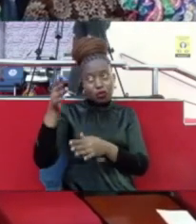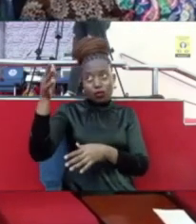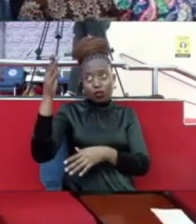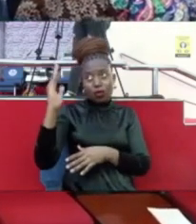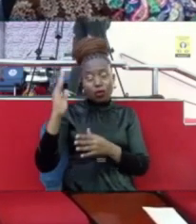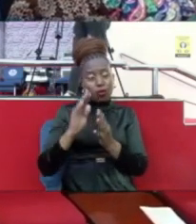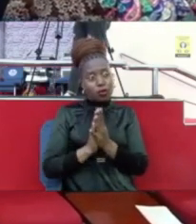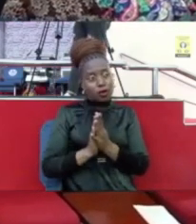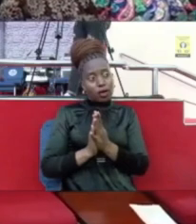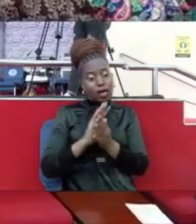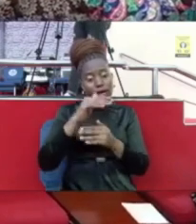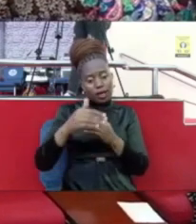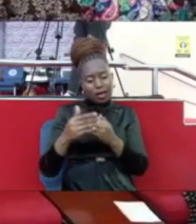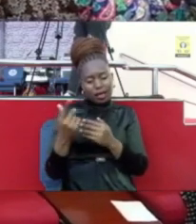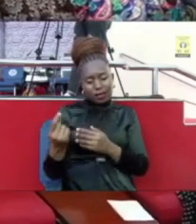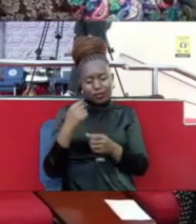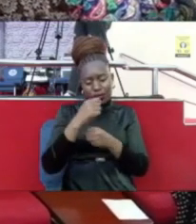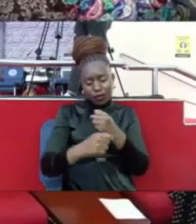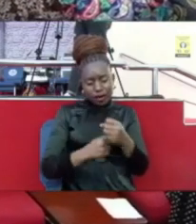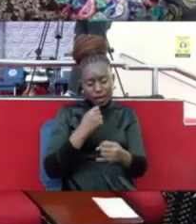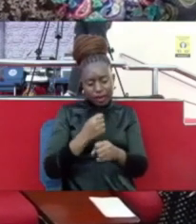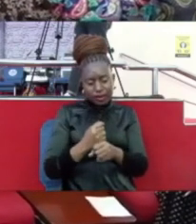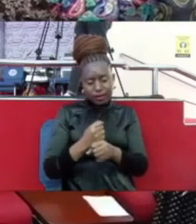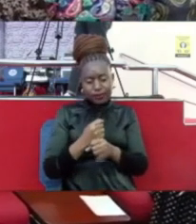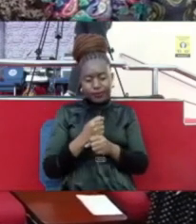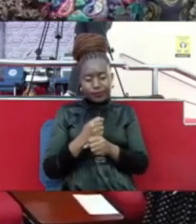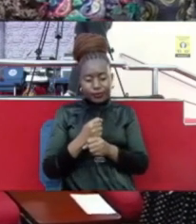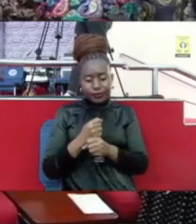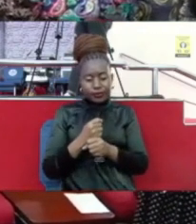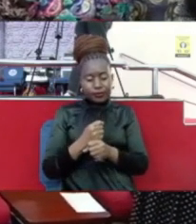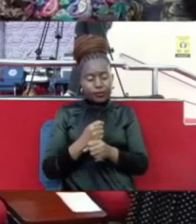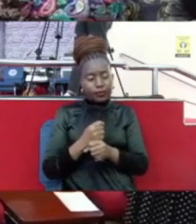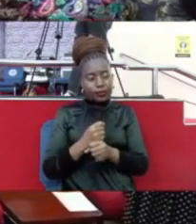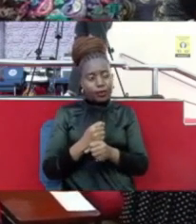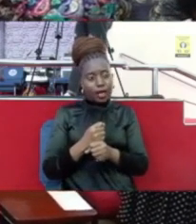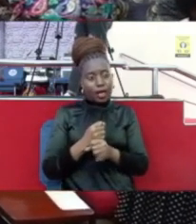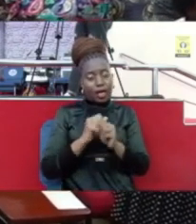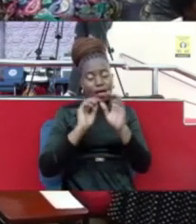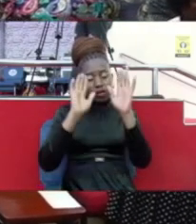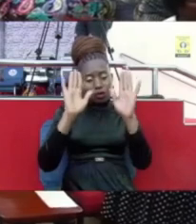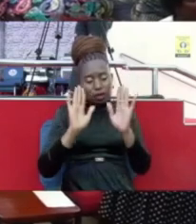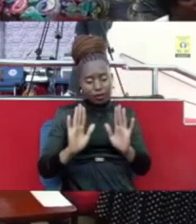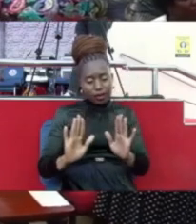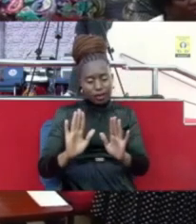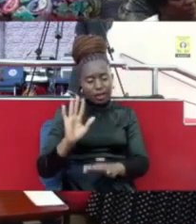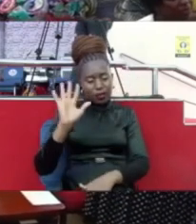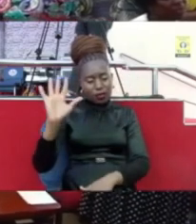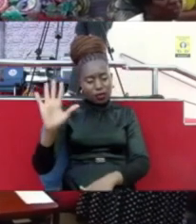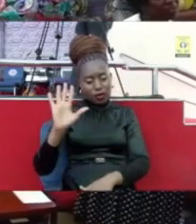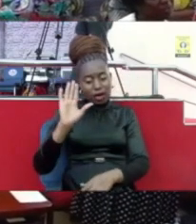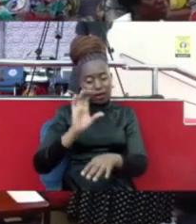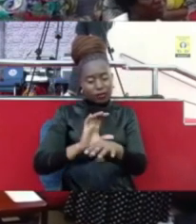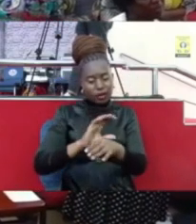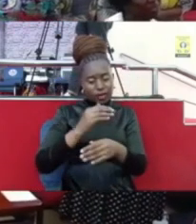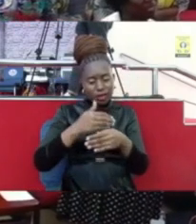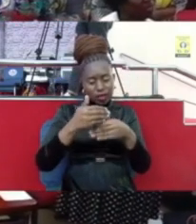In the next few years, katika miaka michache ijayo, it will be necessary for 5 churches to be built.